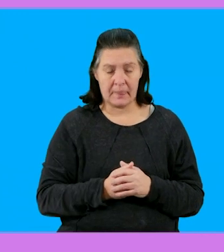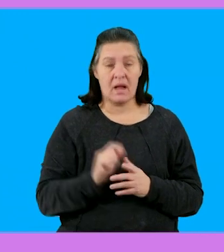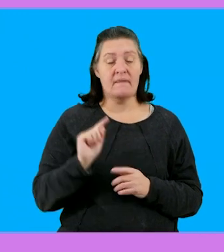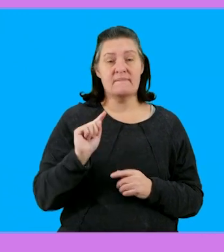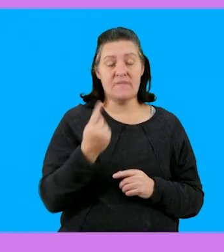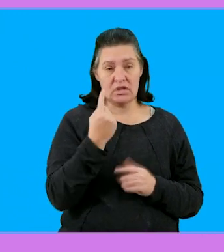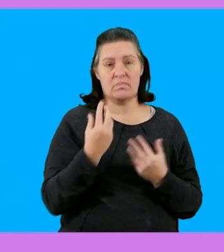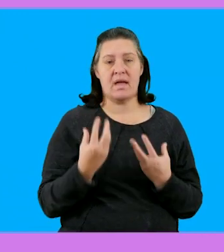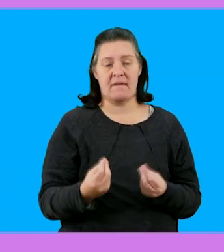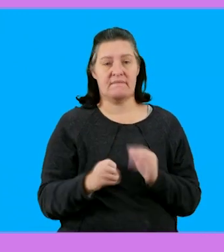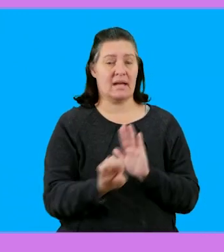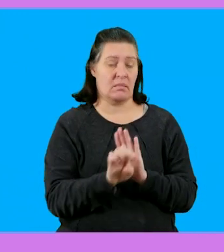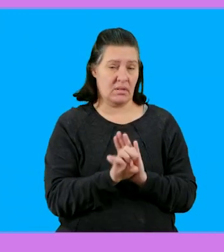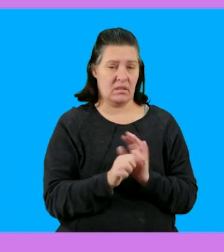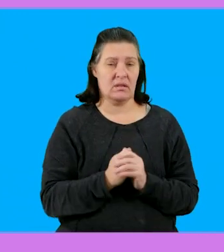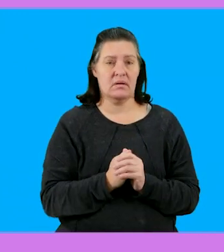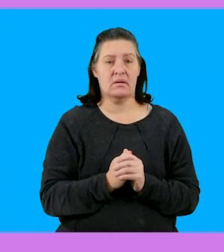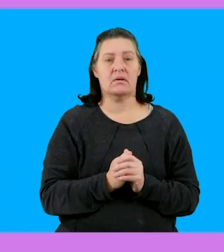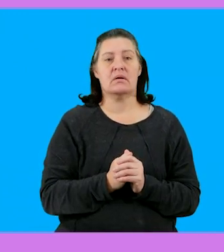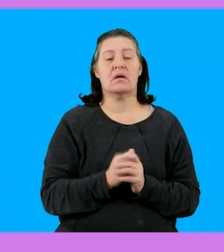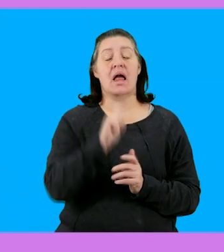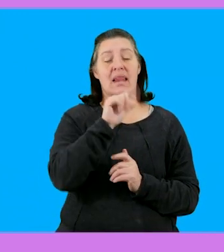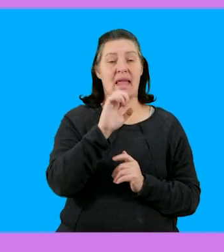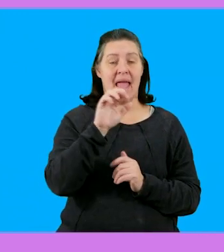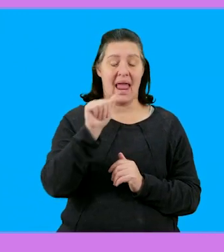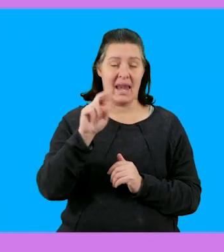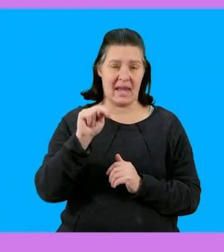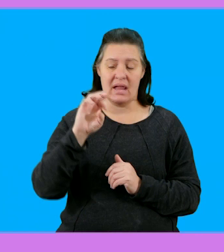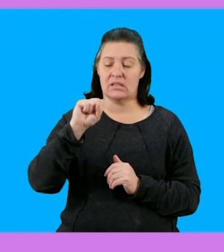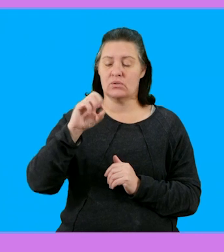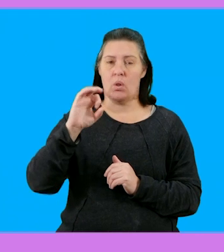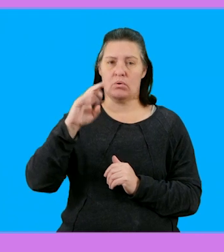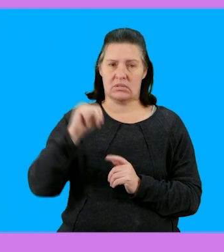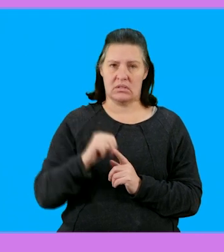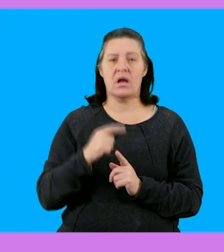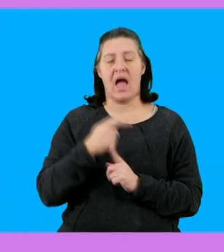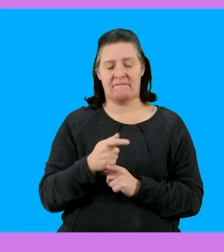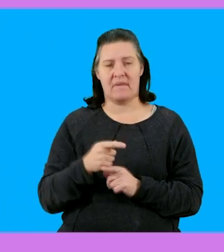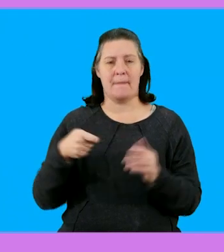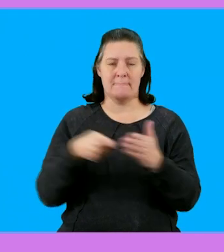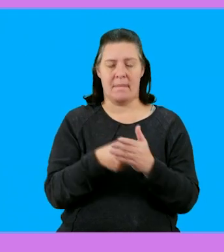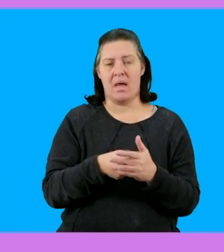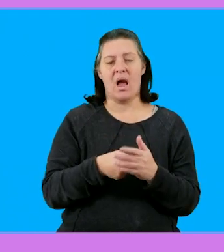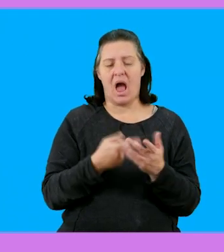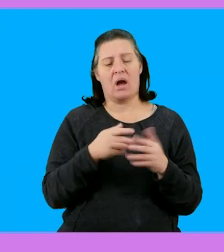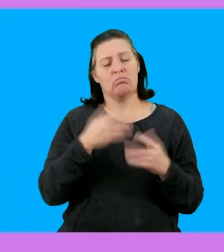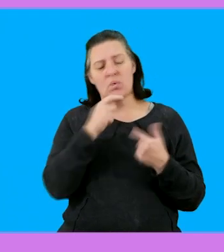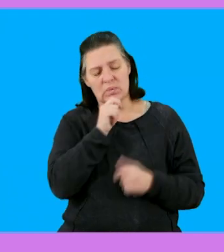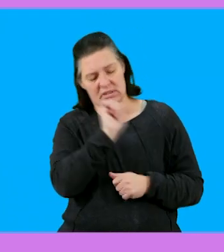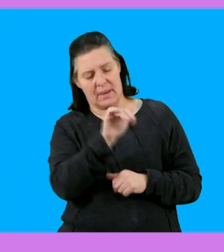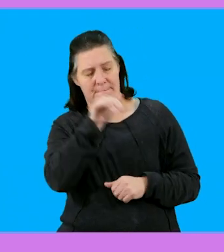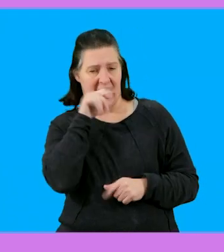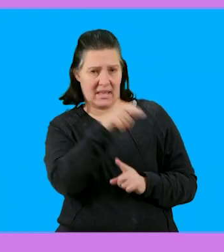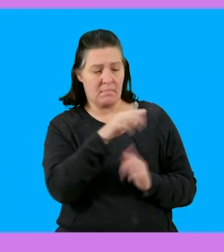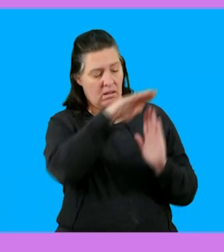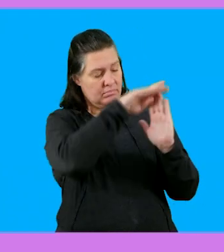So first up, I have an example here that says, Mrs. Lily Ann Solomons is banking with Silver Coin Bank. Use the bank